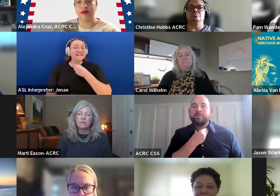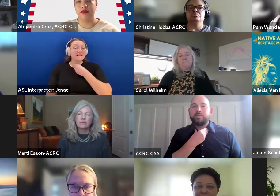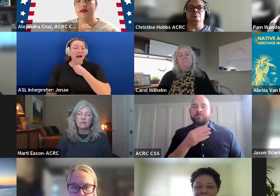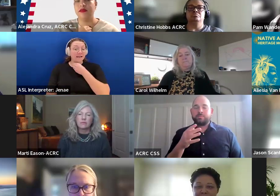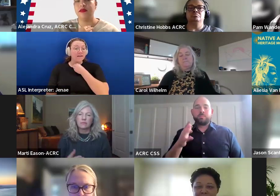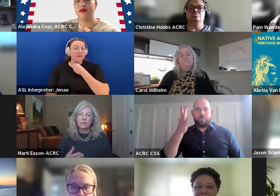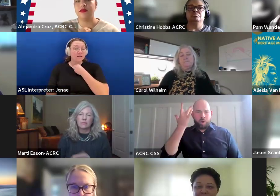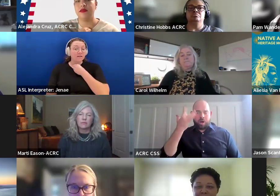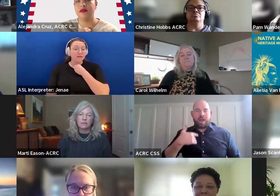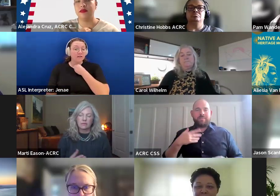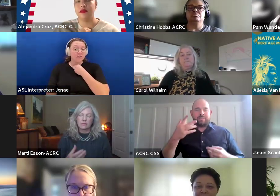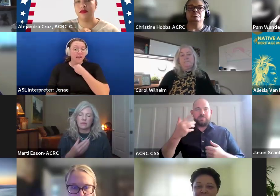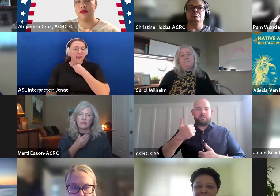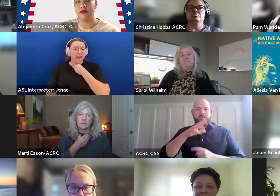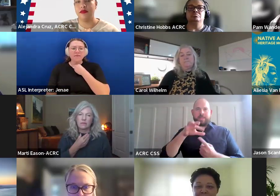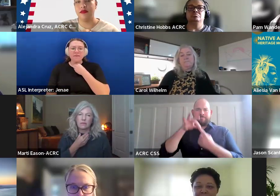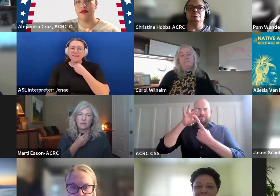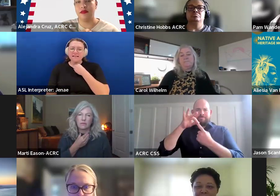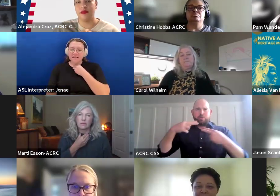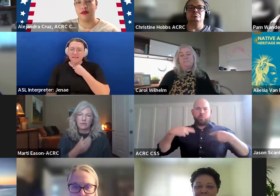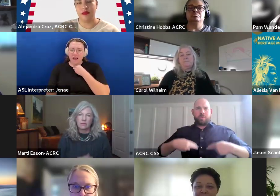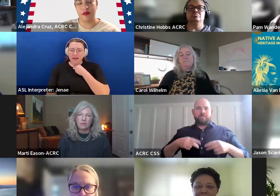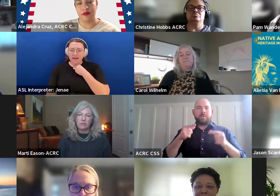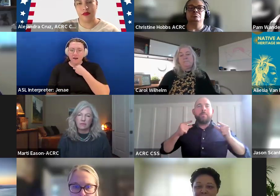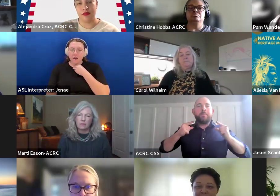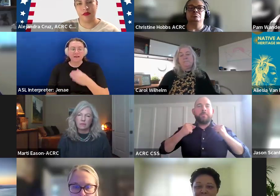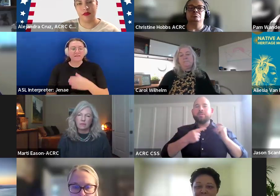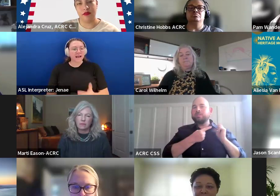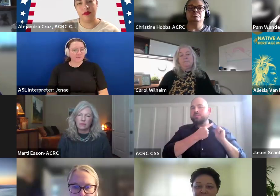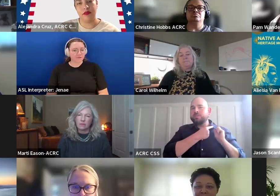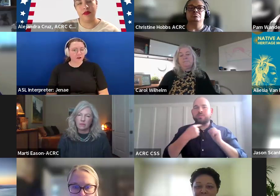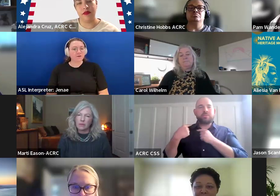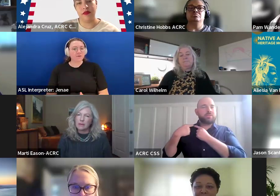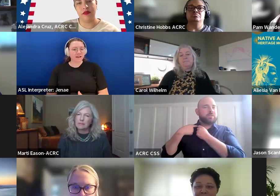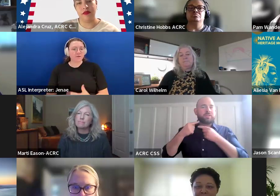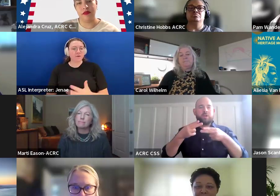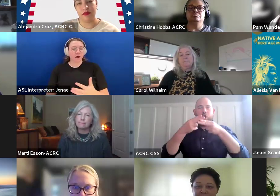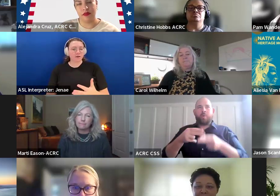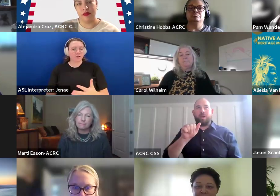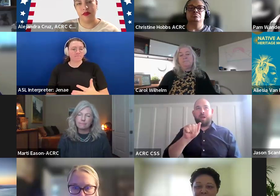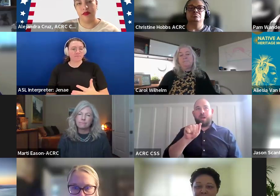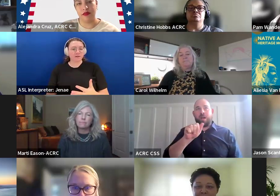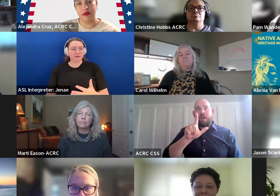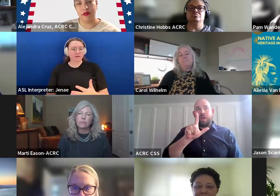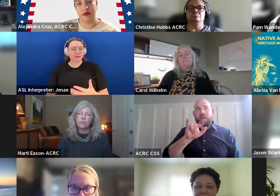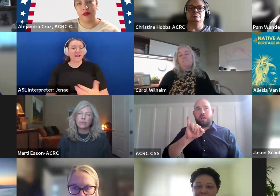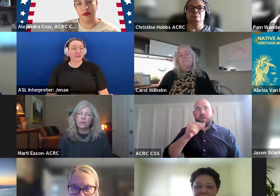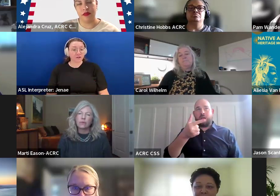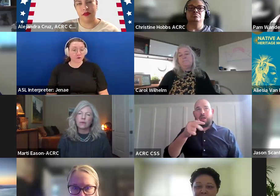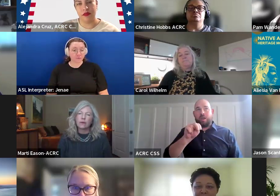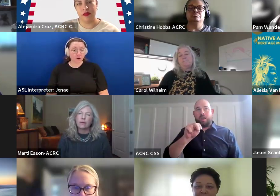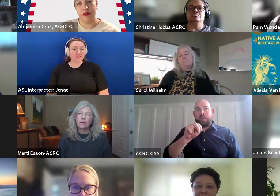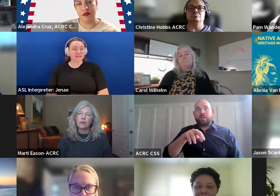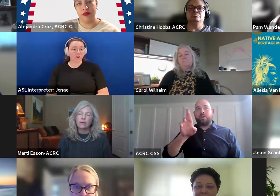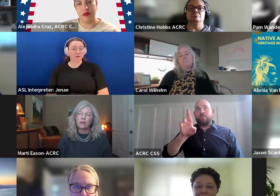So this is the sign. And it's this sign because they have a unique thing